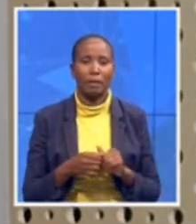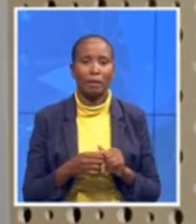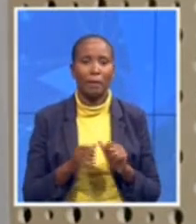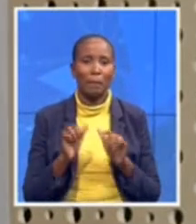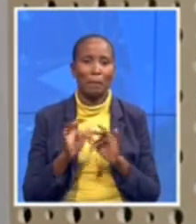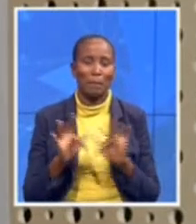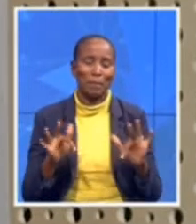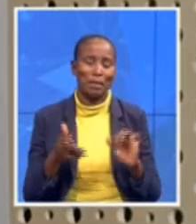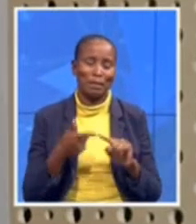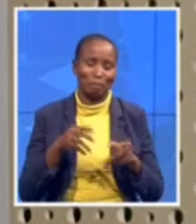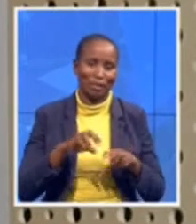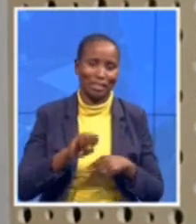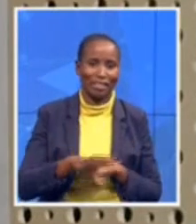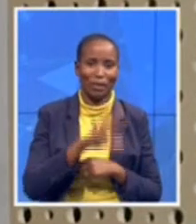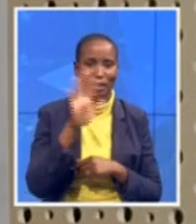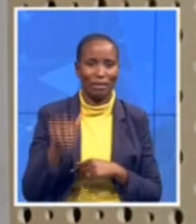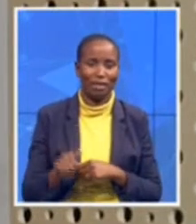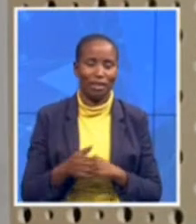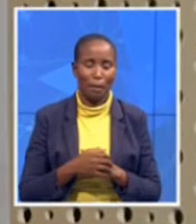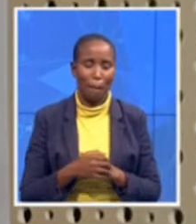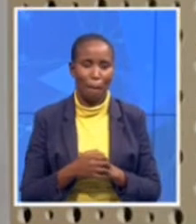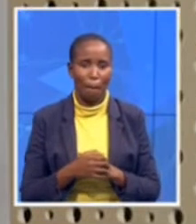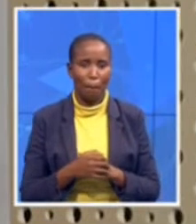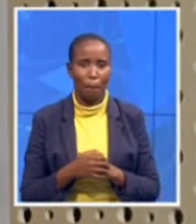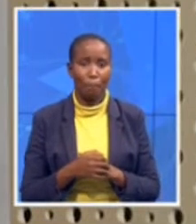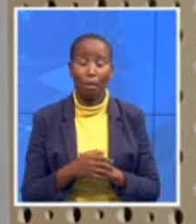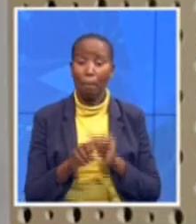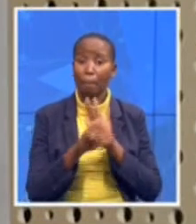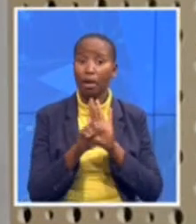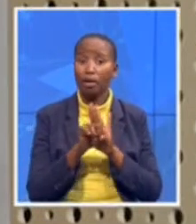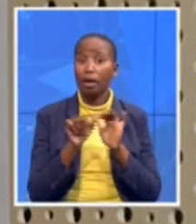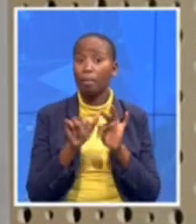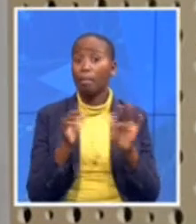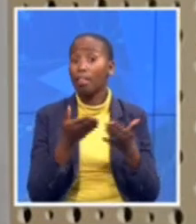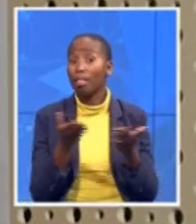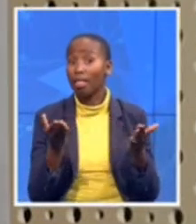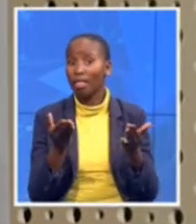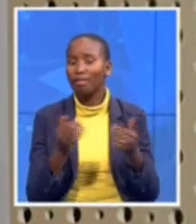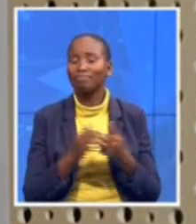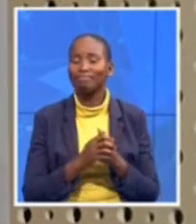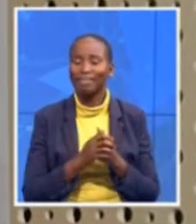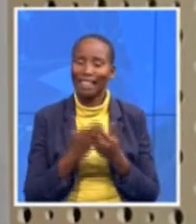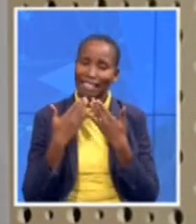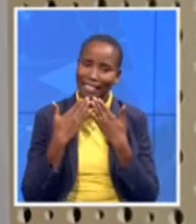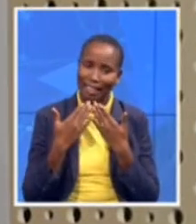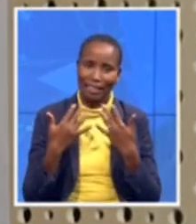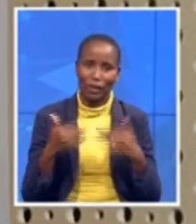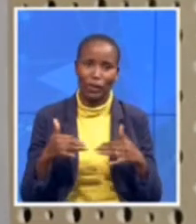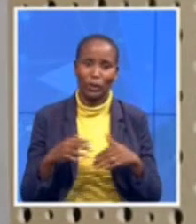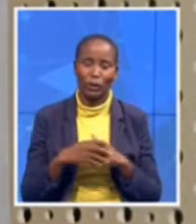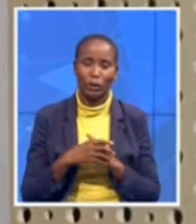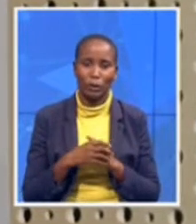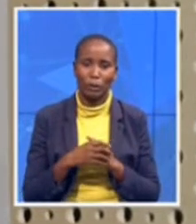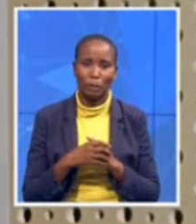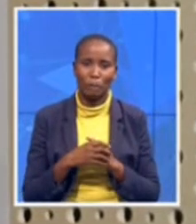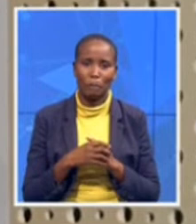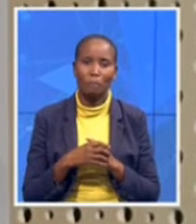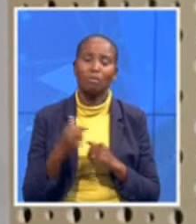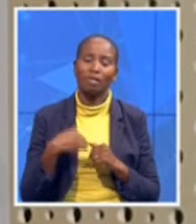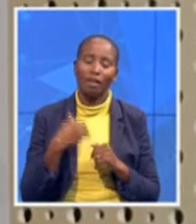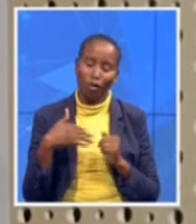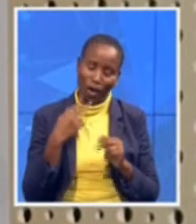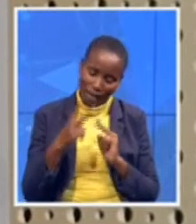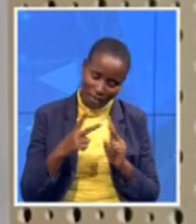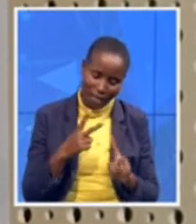Members of the media, I think you have been thanked, and I would like to echo the thanking once again for the role that you